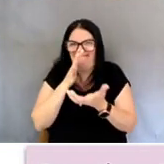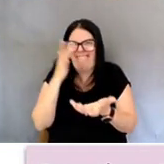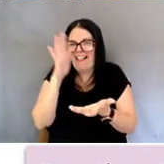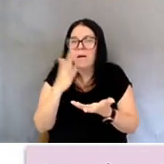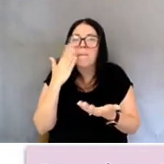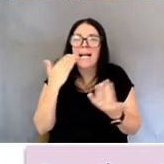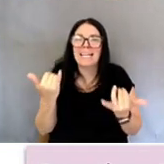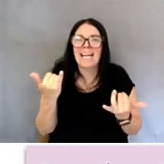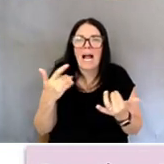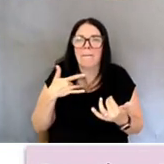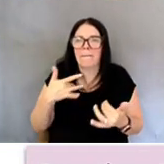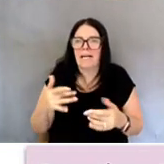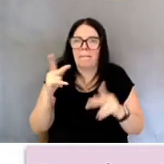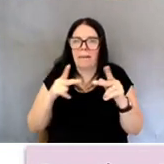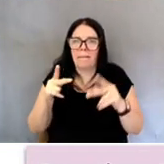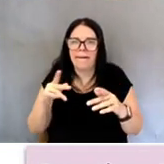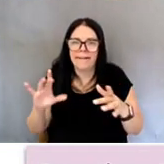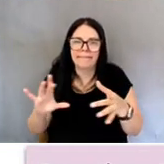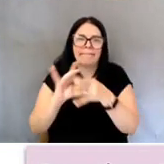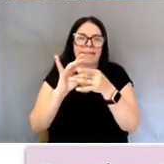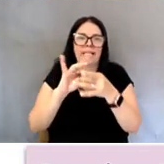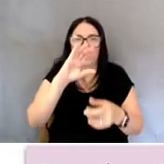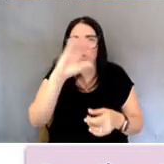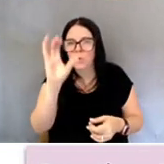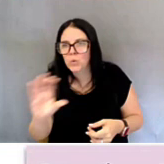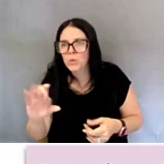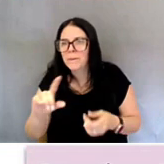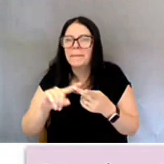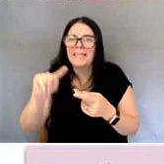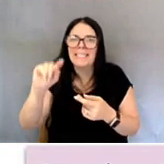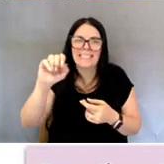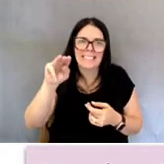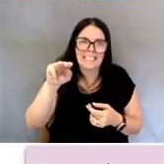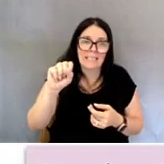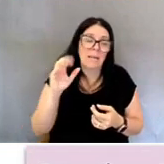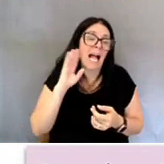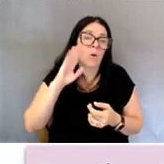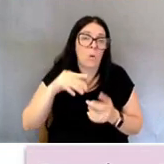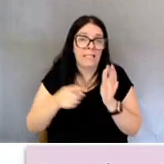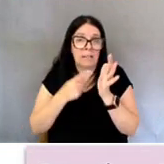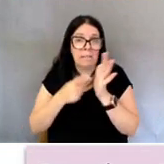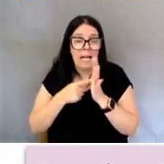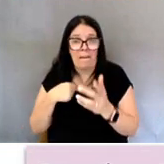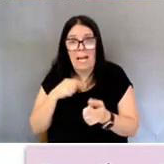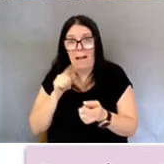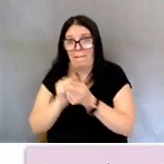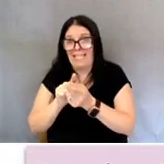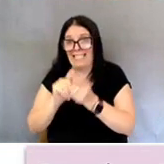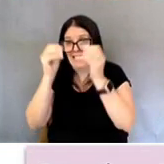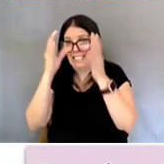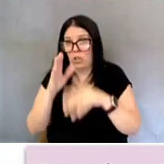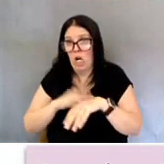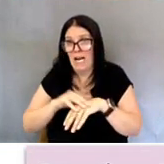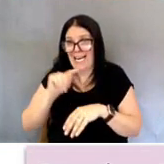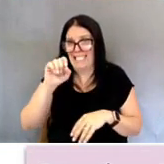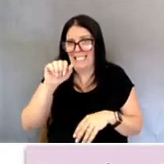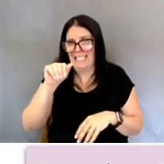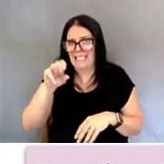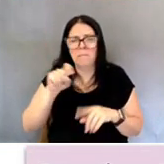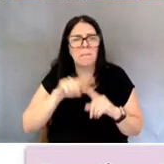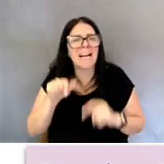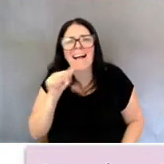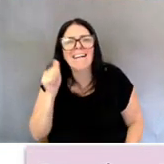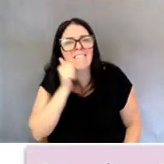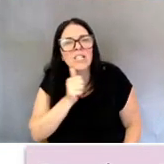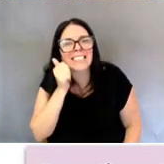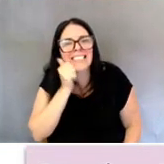via remote MS Teams or Zoom, and they'll say, sometimes I'll meet other teachers on Teams. We don't do it every day. So